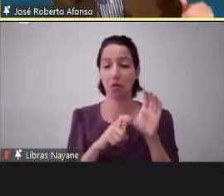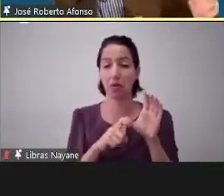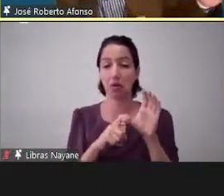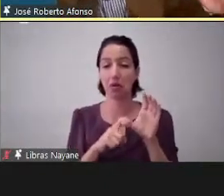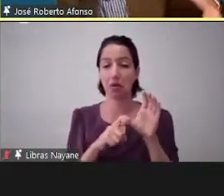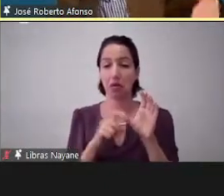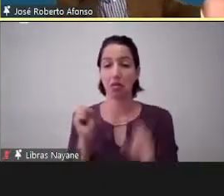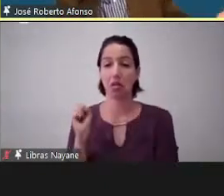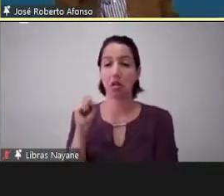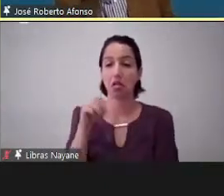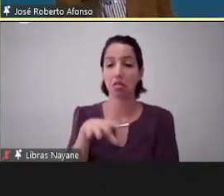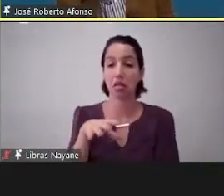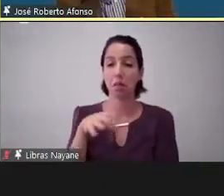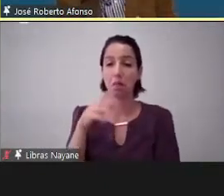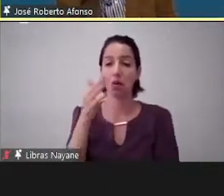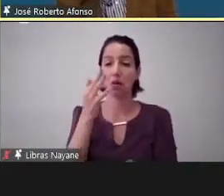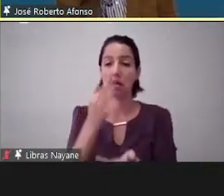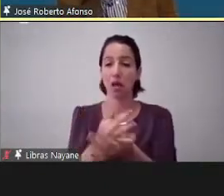in